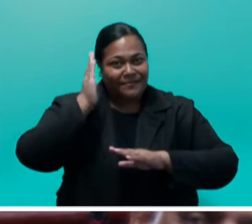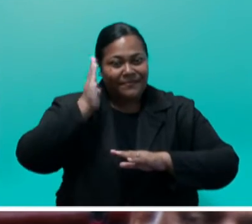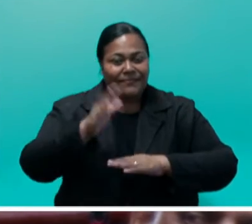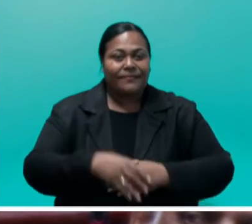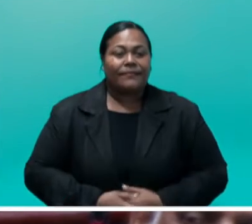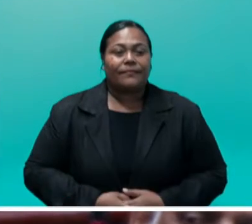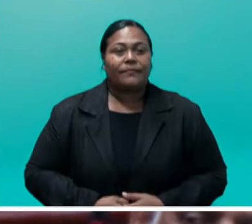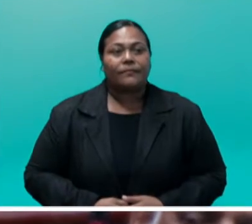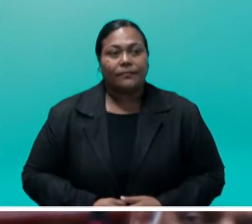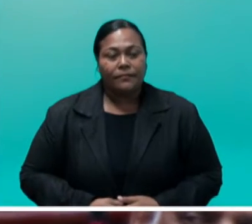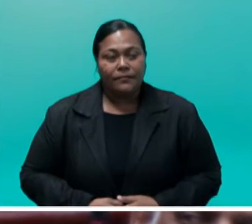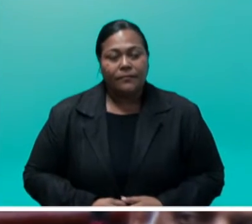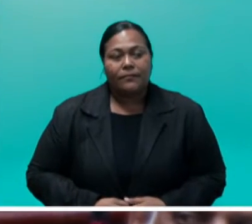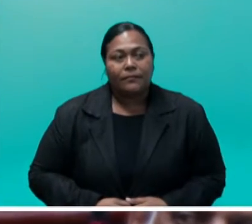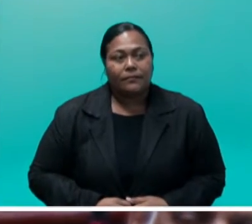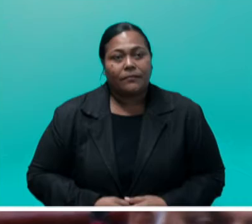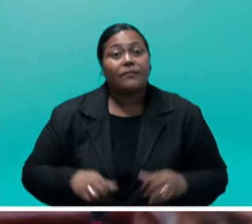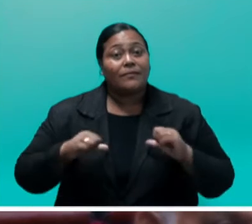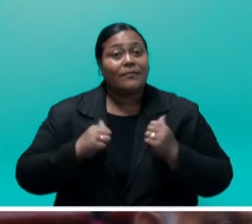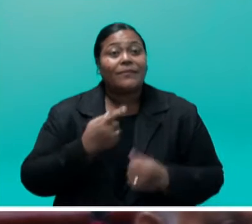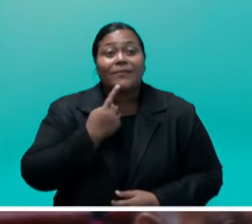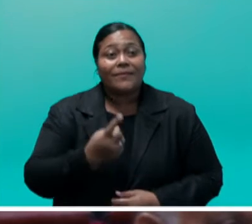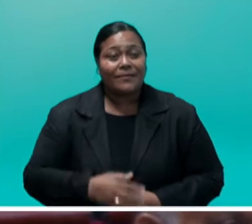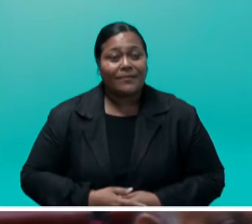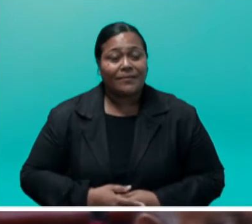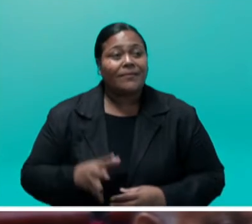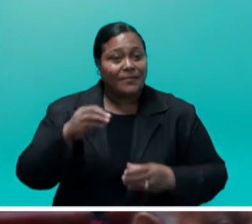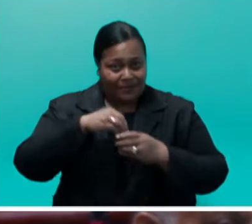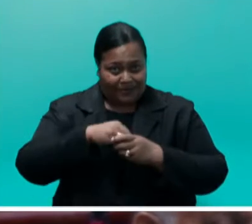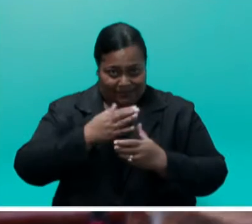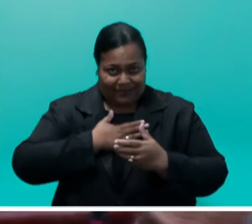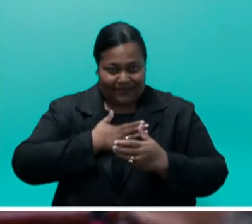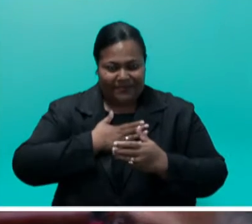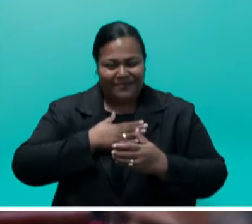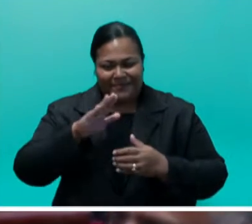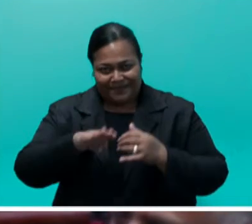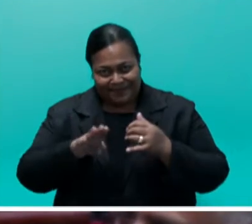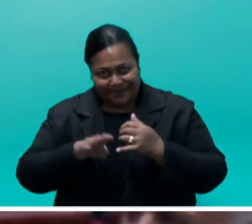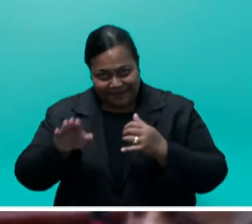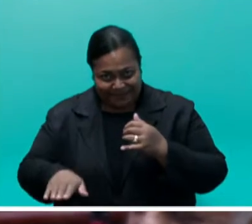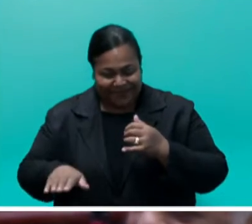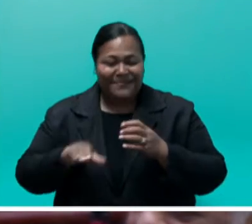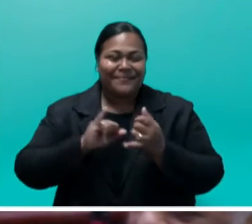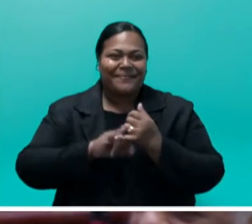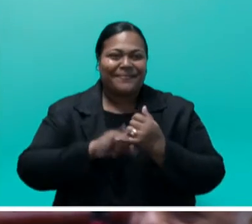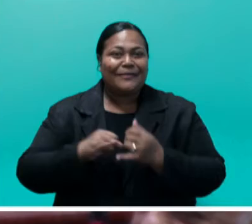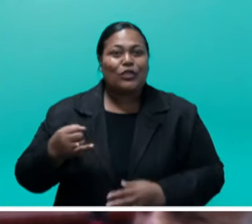And I'm proud to say that it includes my younger son, Joshua,